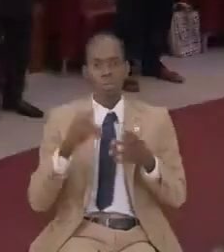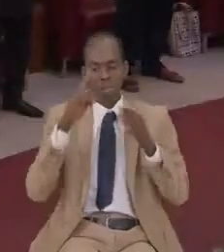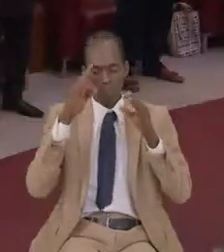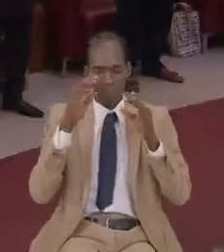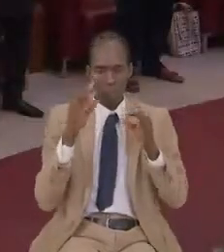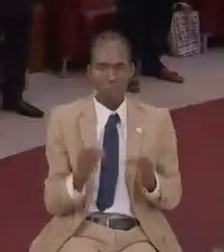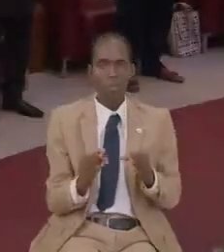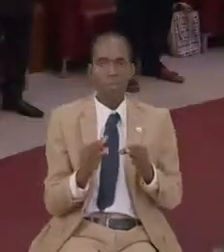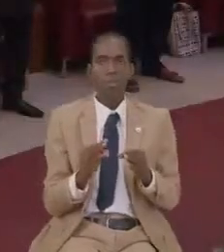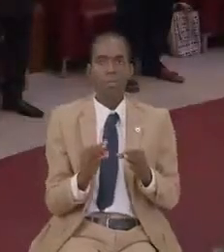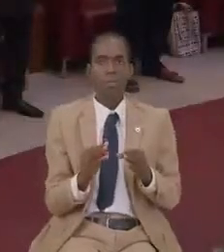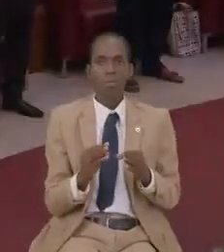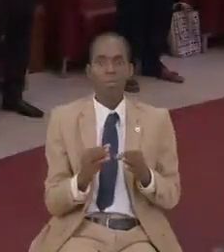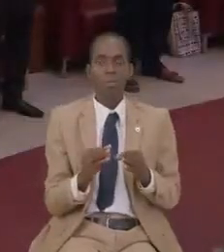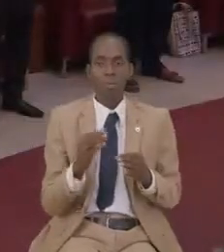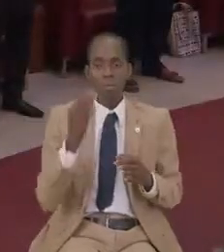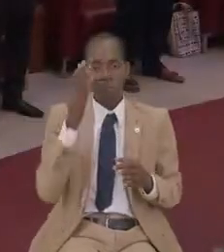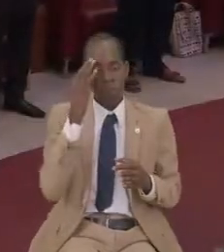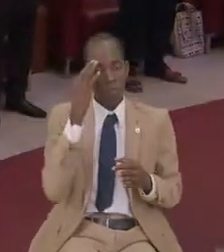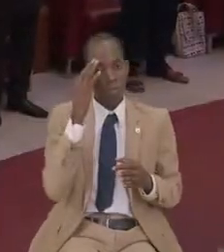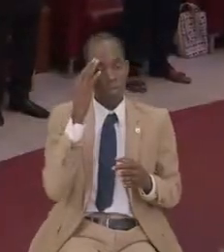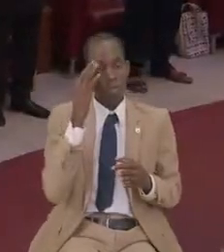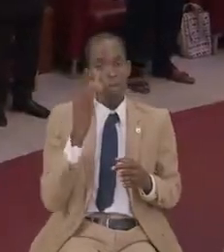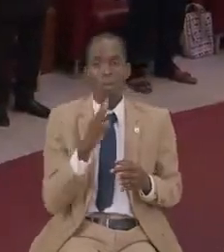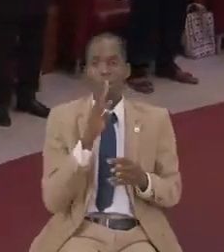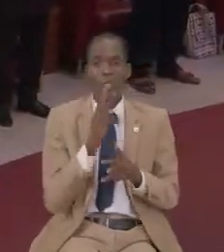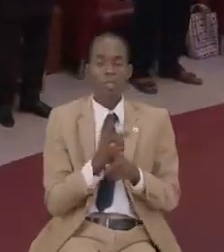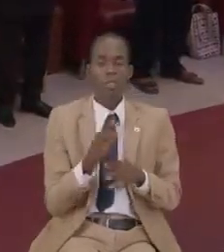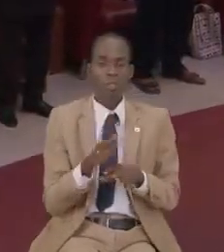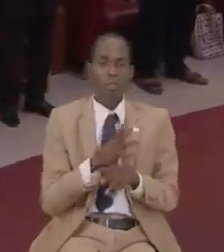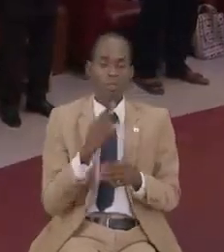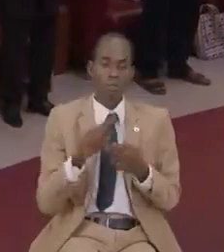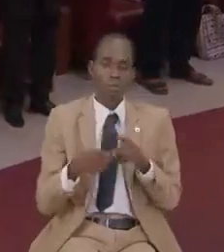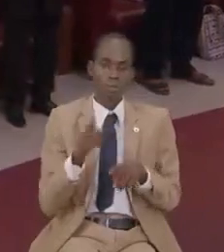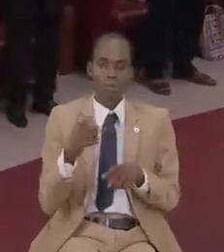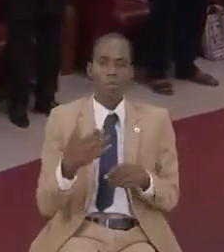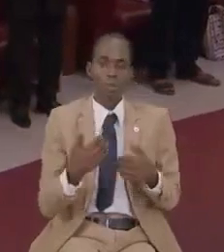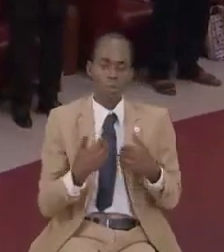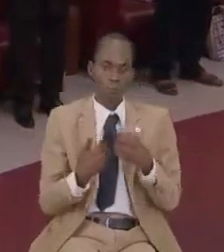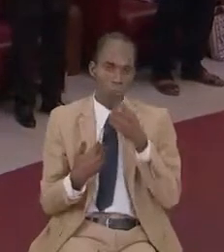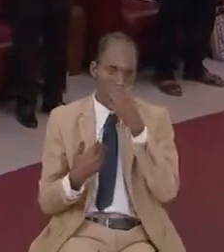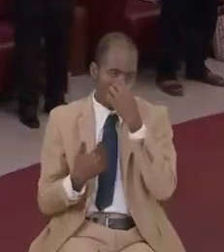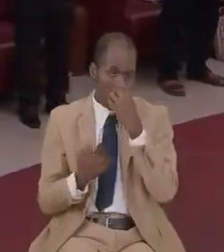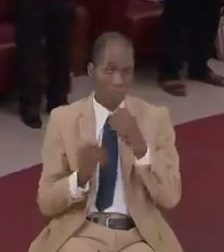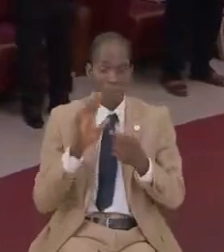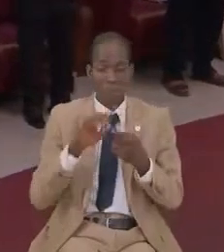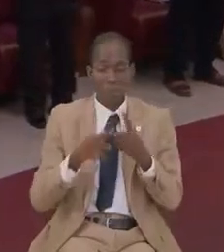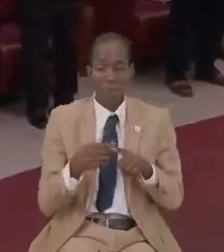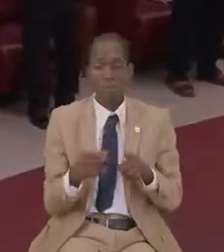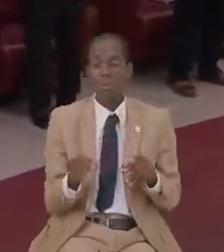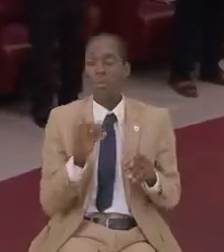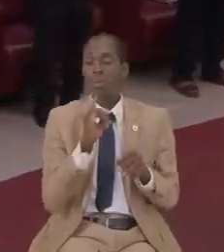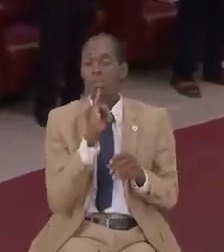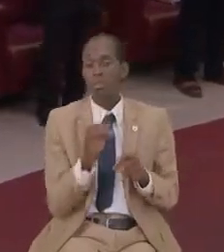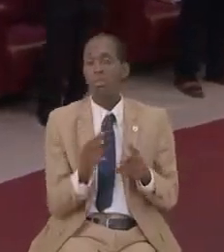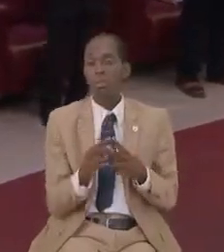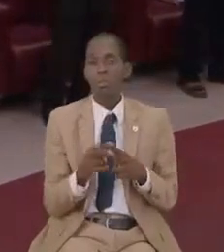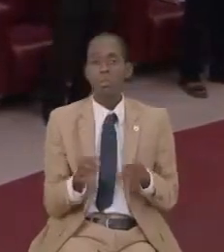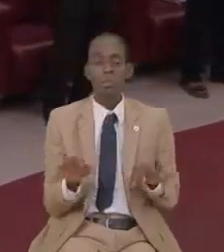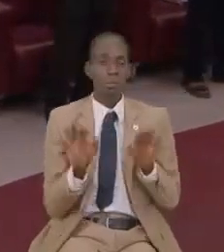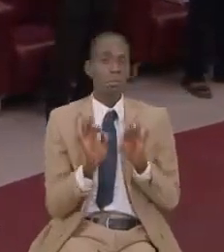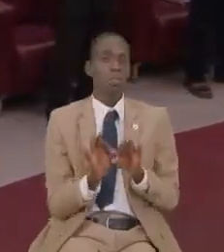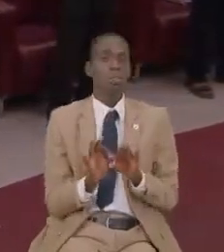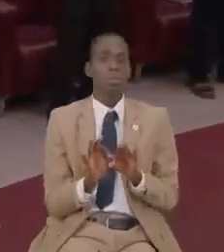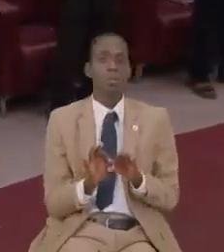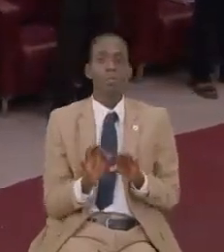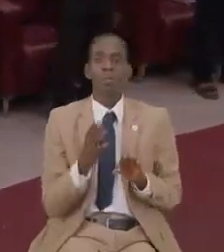mind. Mind you, the company you keep, your company matters. Are they company who